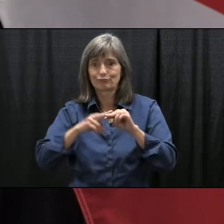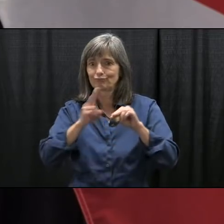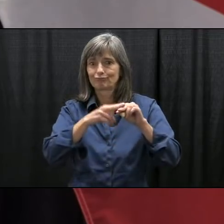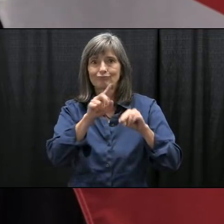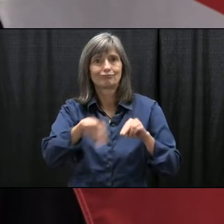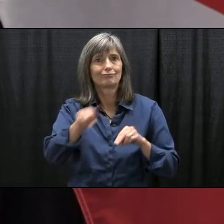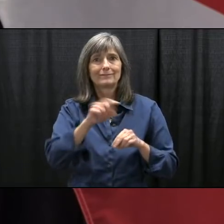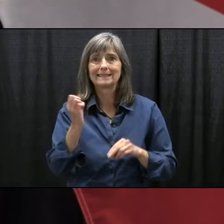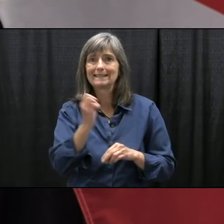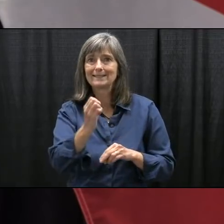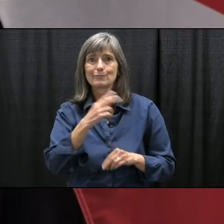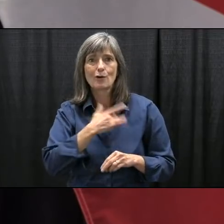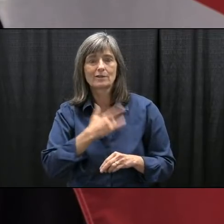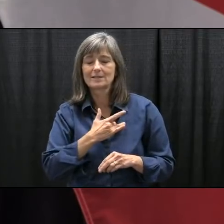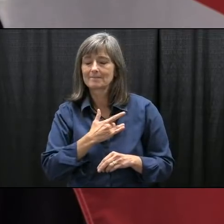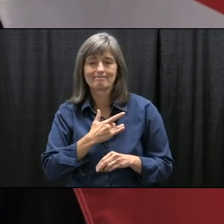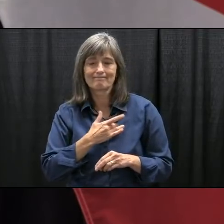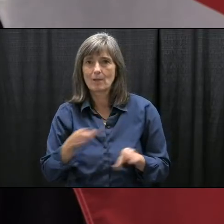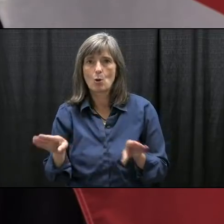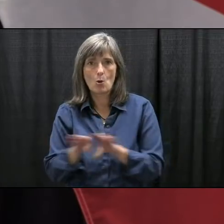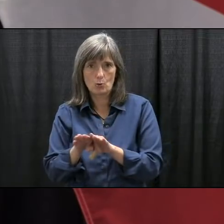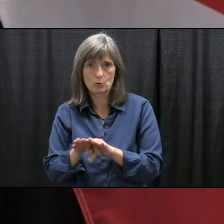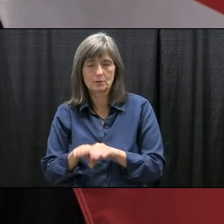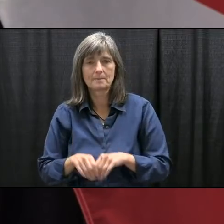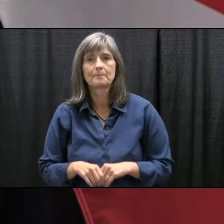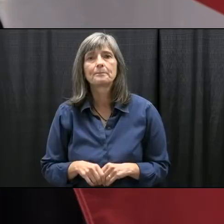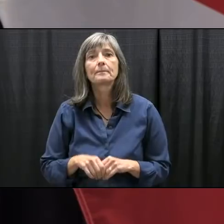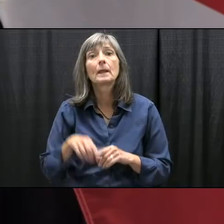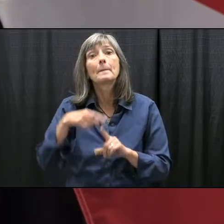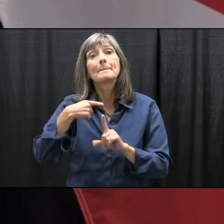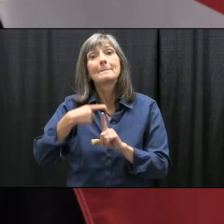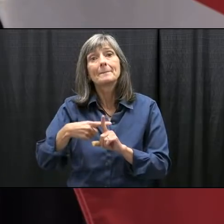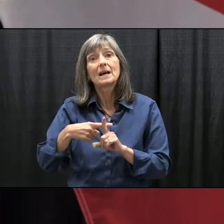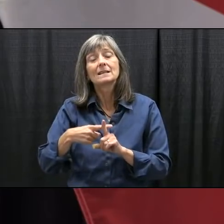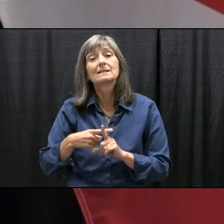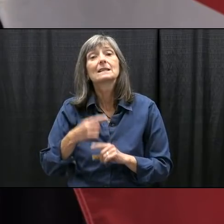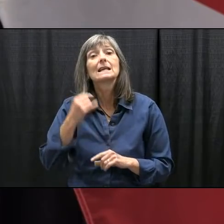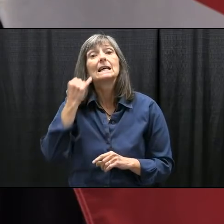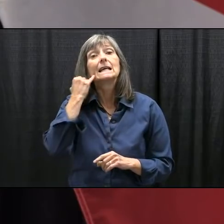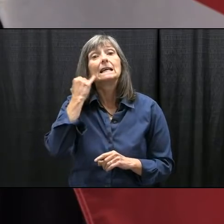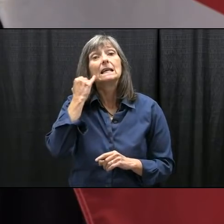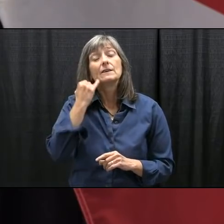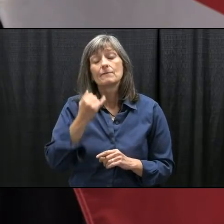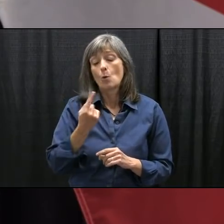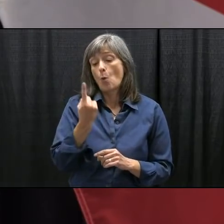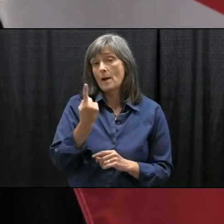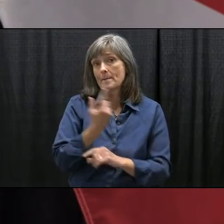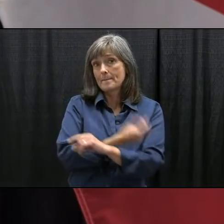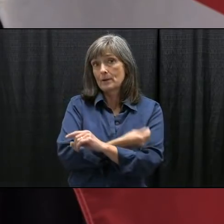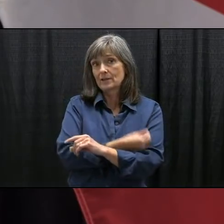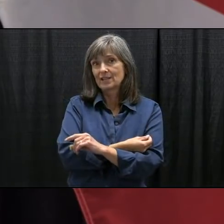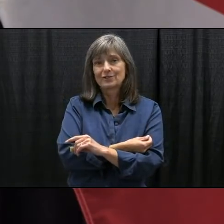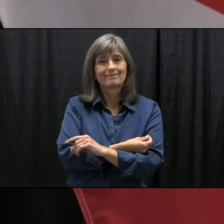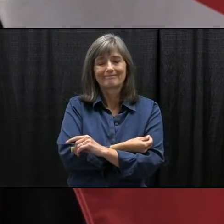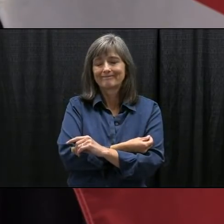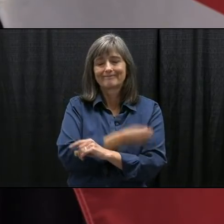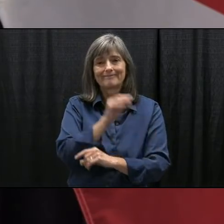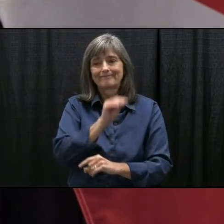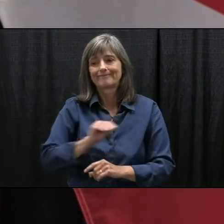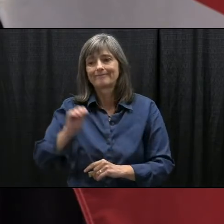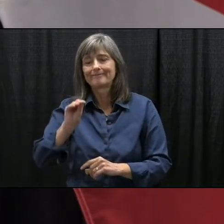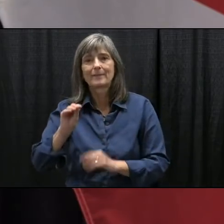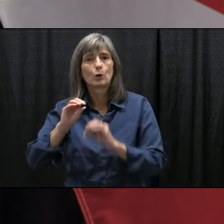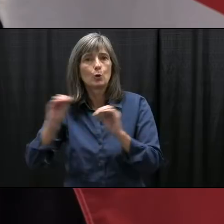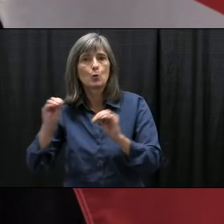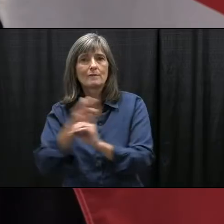we've taken people who were partially vaccinated and we've moved them to the unvaccinated category, in knowing that as we see Delta